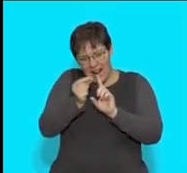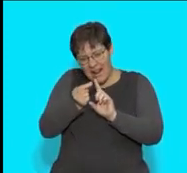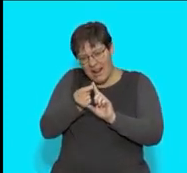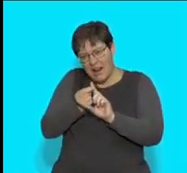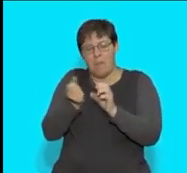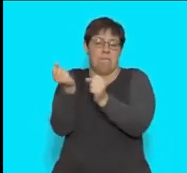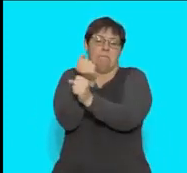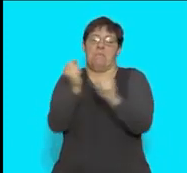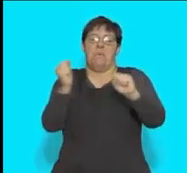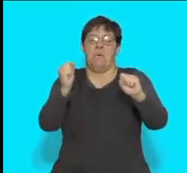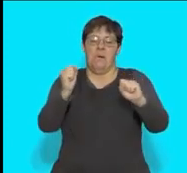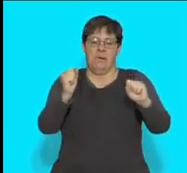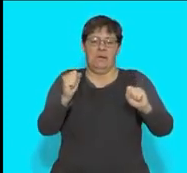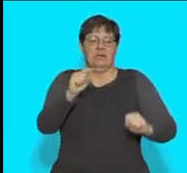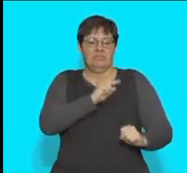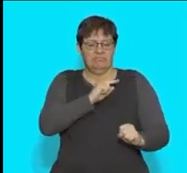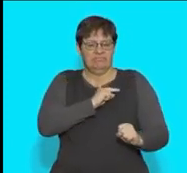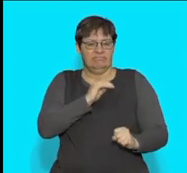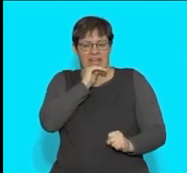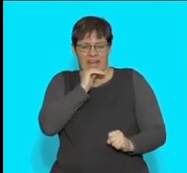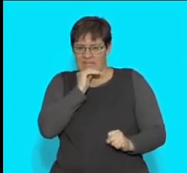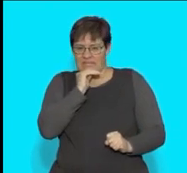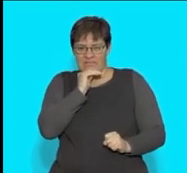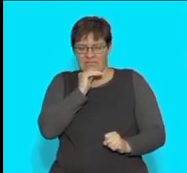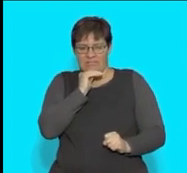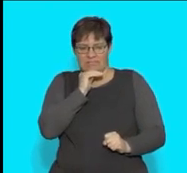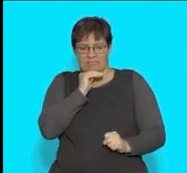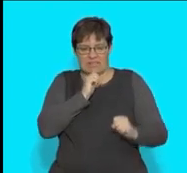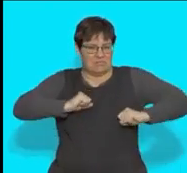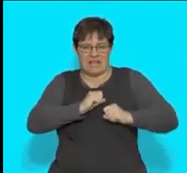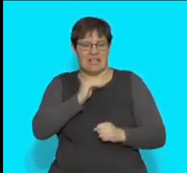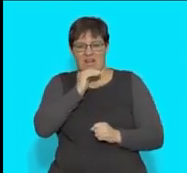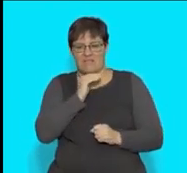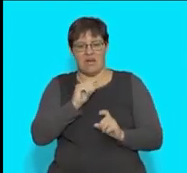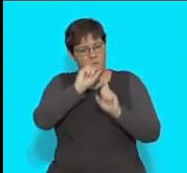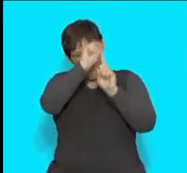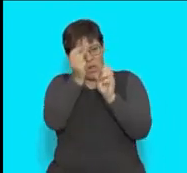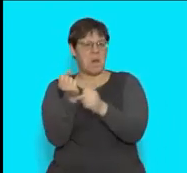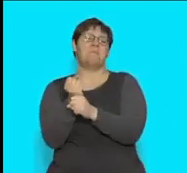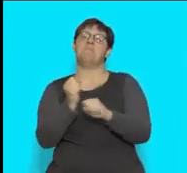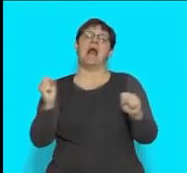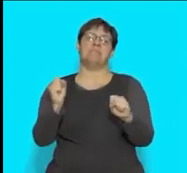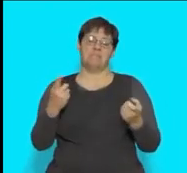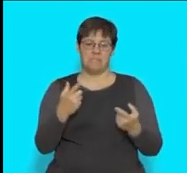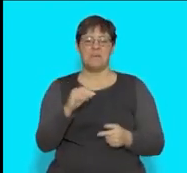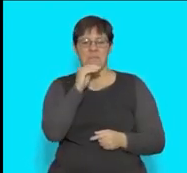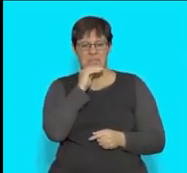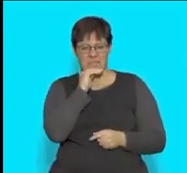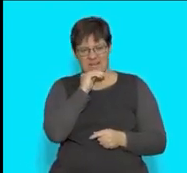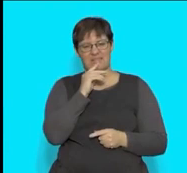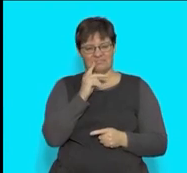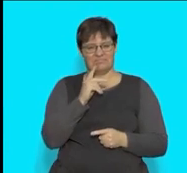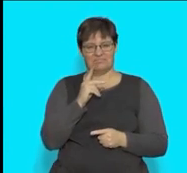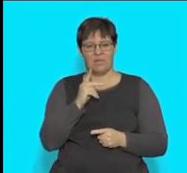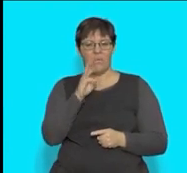to burst, because unlike plant cells, we don't have a cell wall, right, that's going to be able to